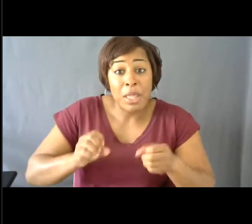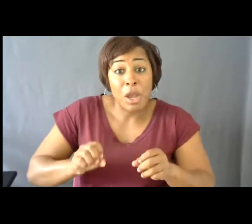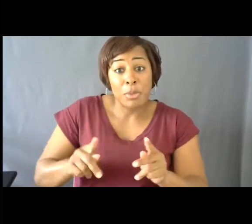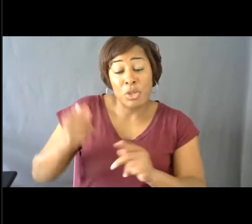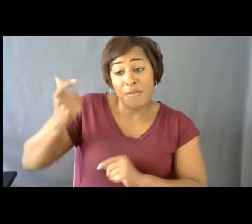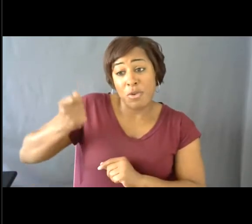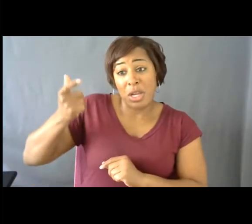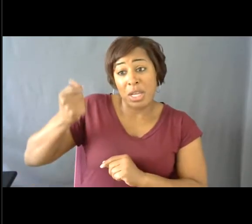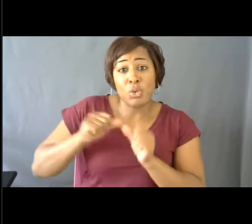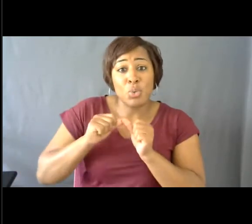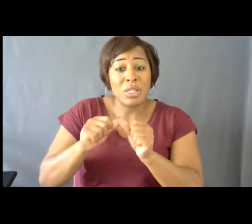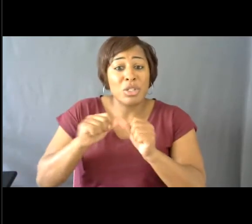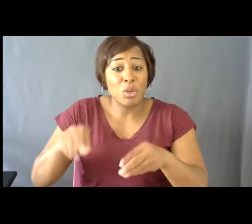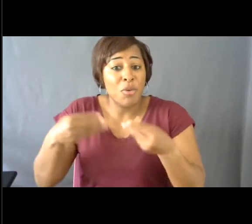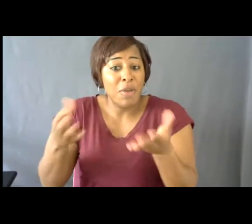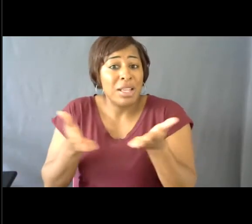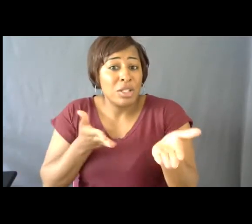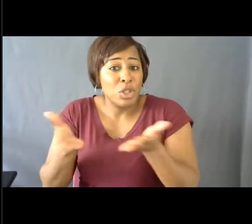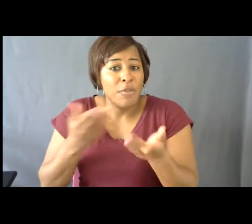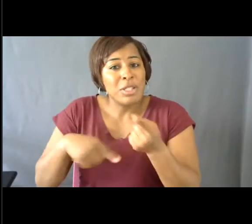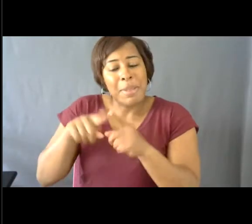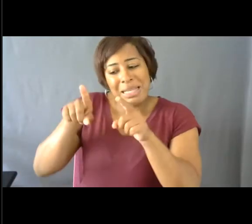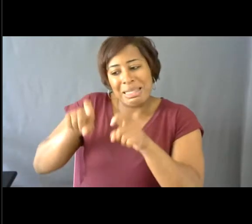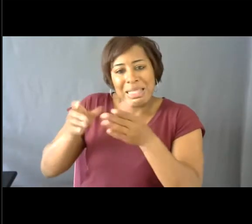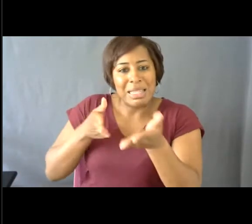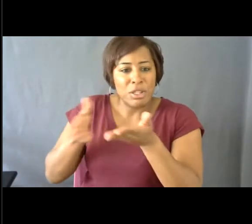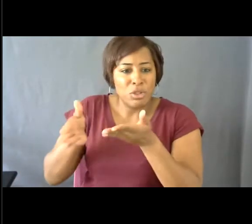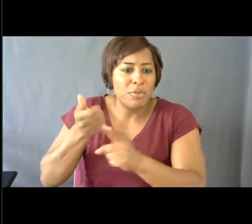these services and also testing those.